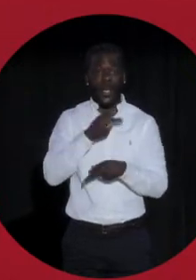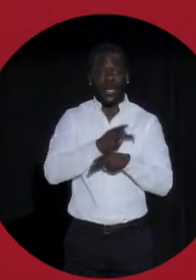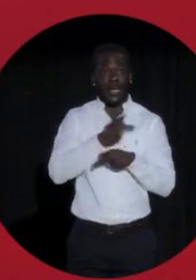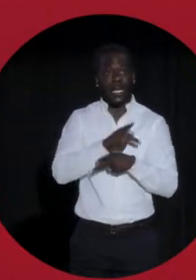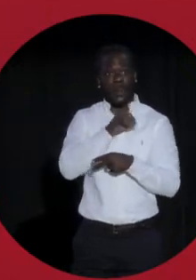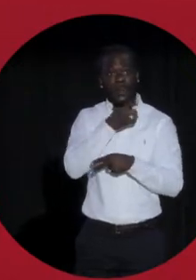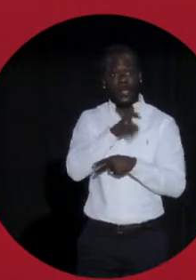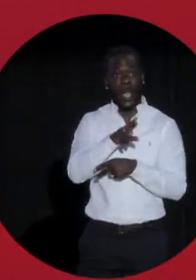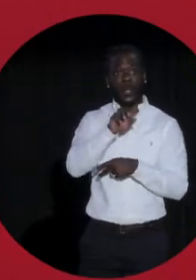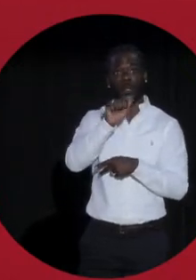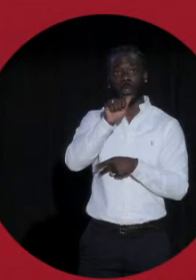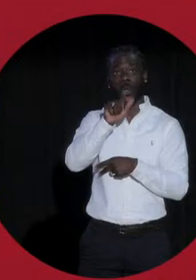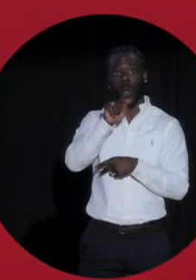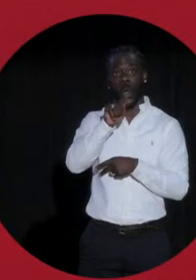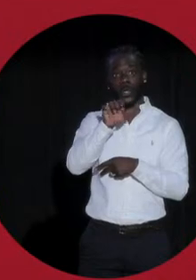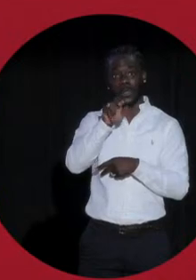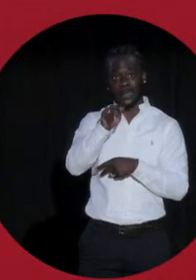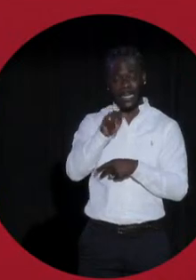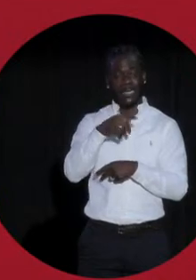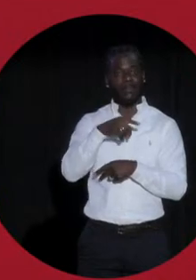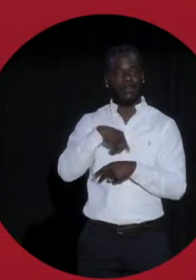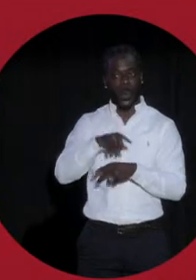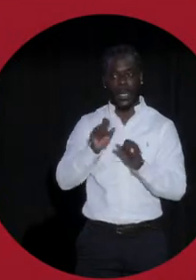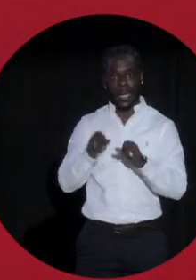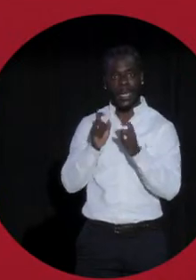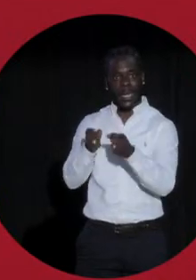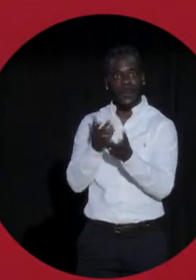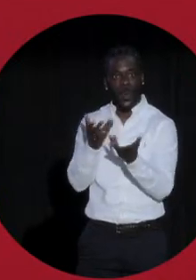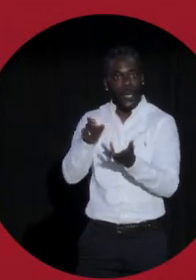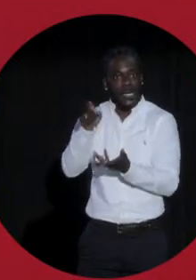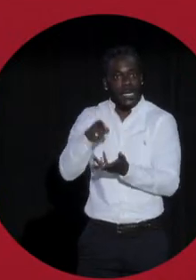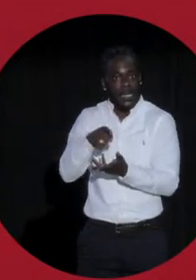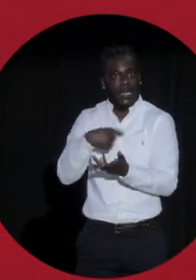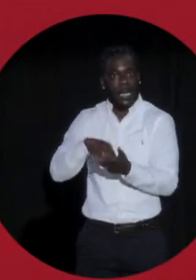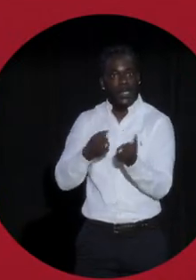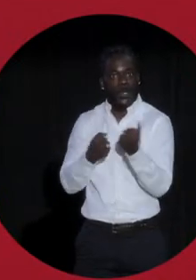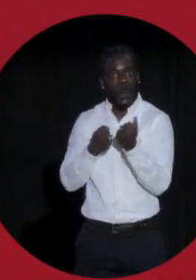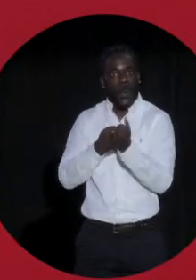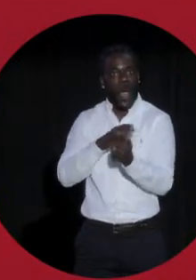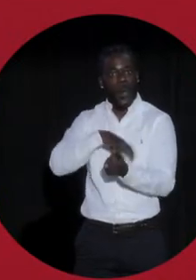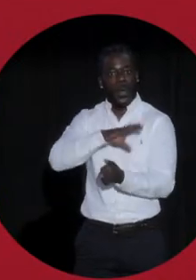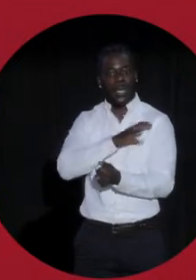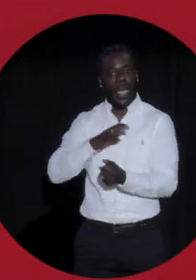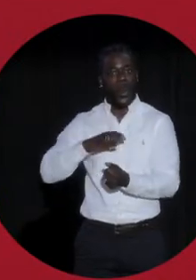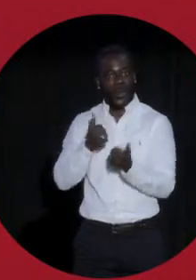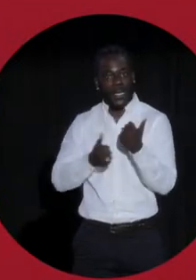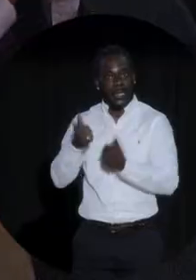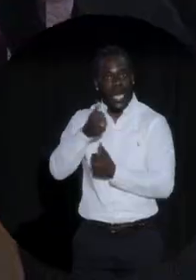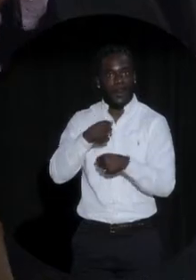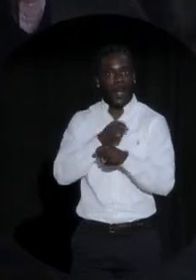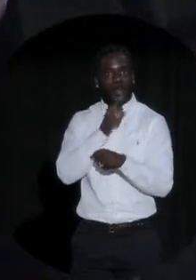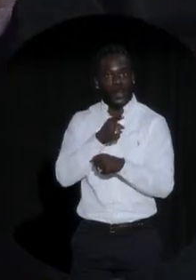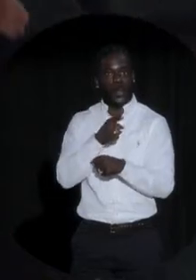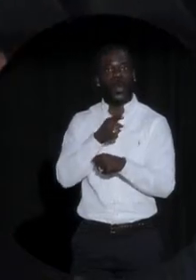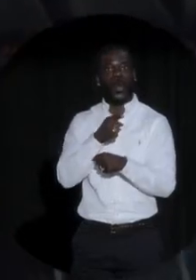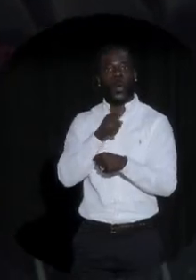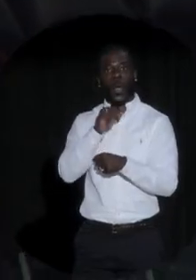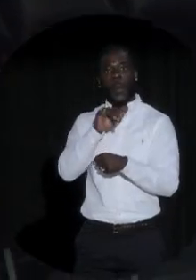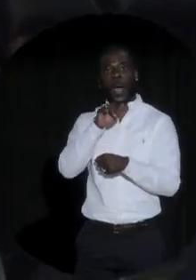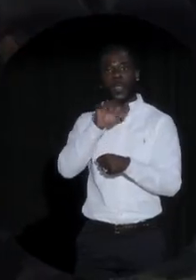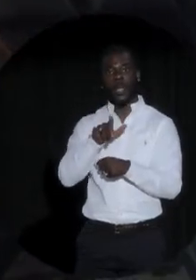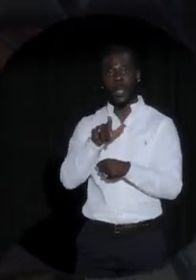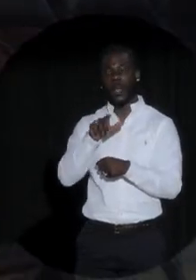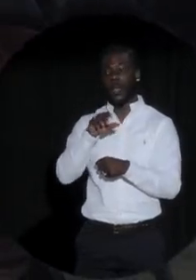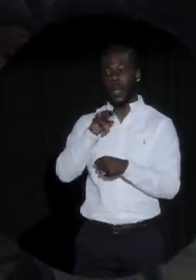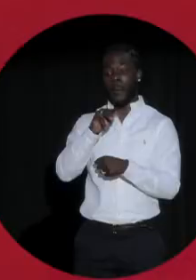her what she needs. Let's support our county executive in ensuring that Monica Golson has what she needs